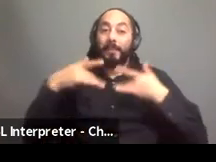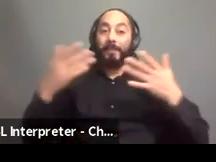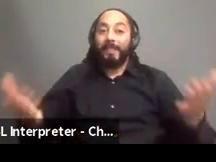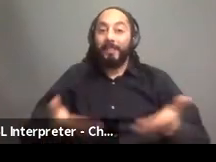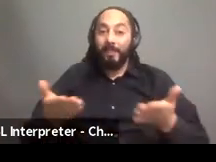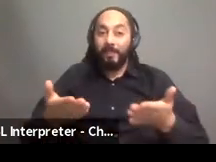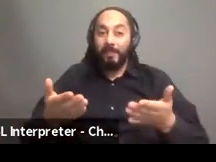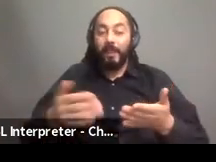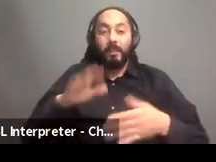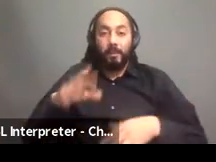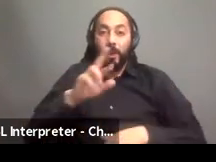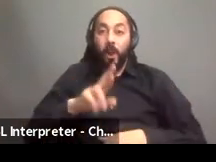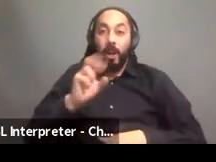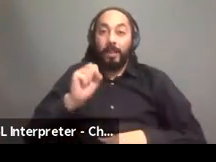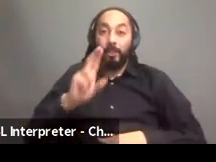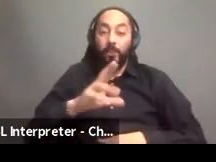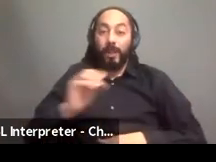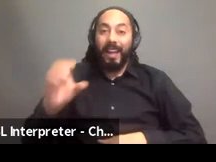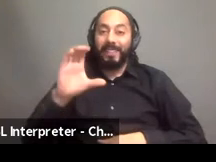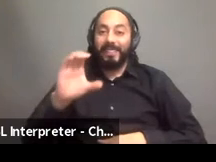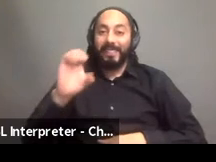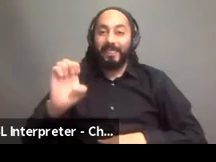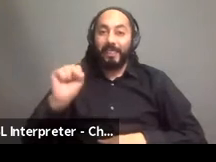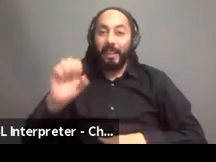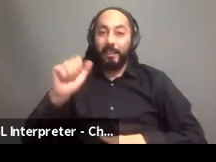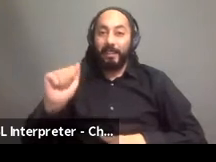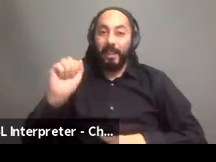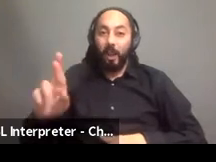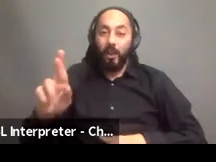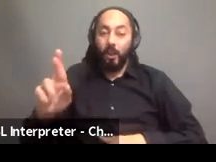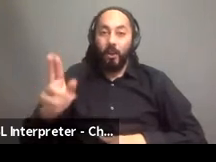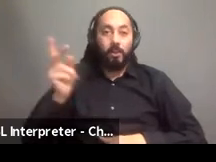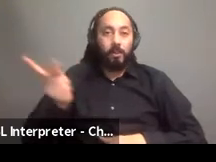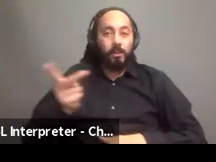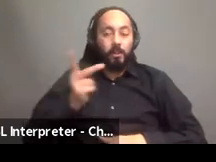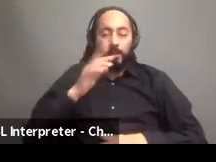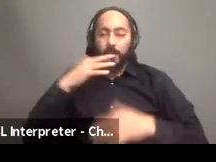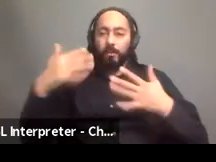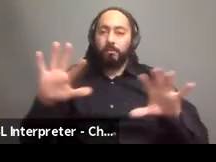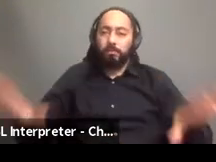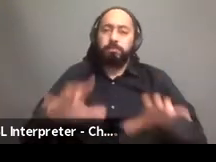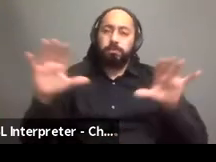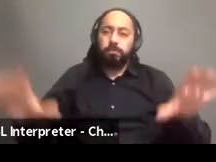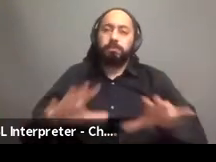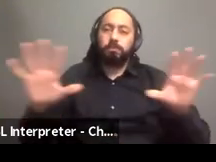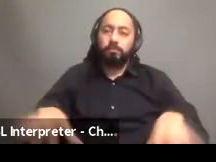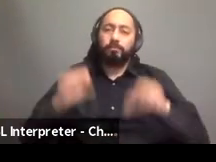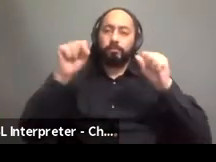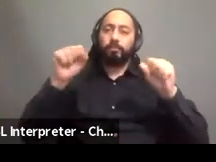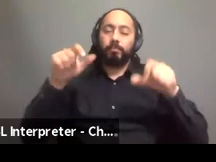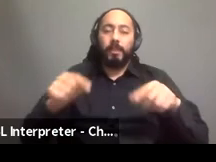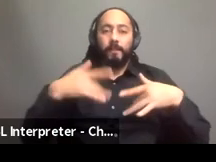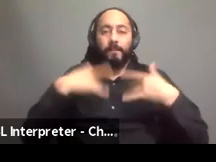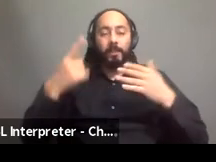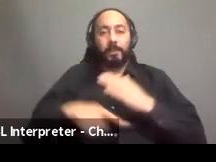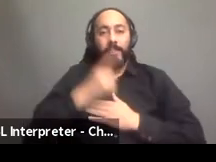the RSU and CESAR, they put in so much work to help make this happen today. And we're very grateful to be here and to